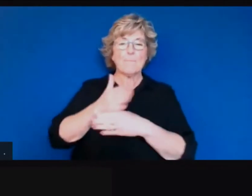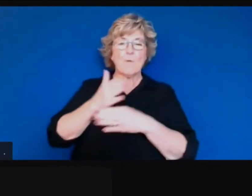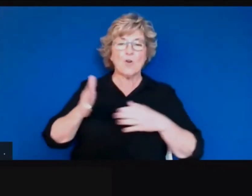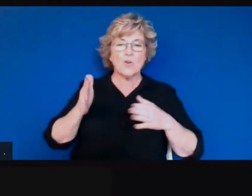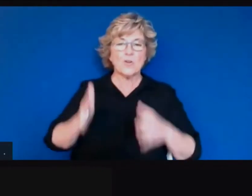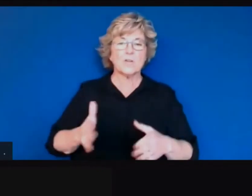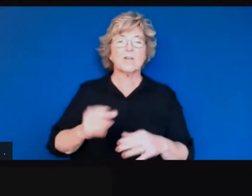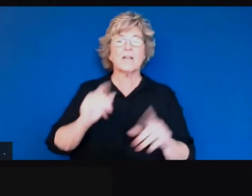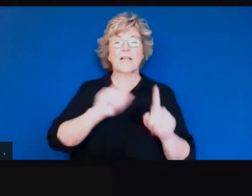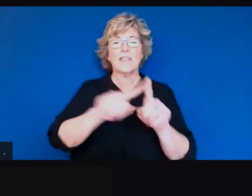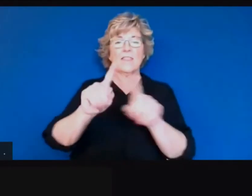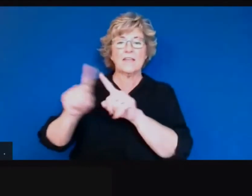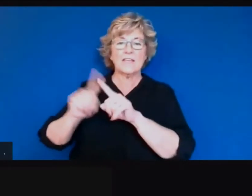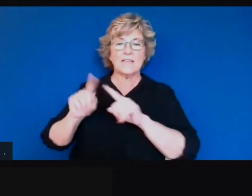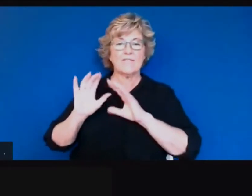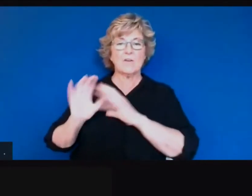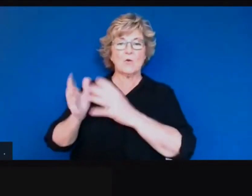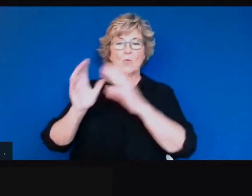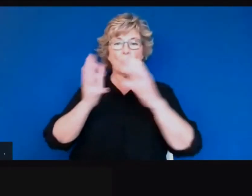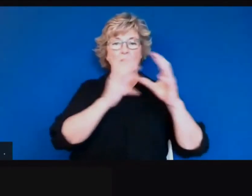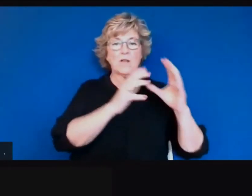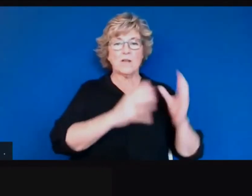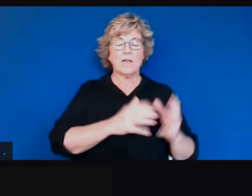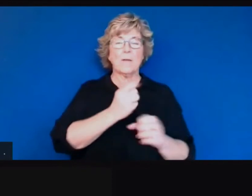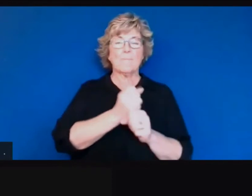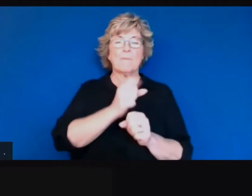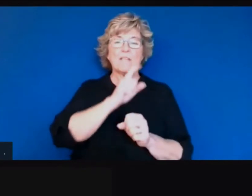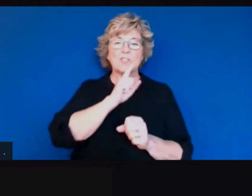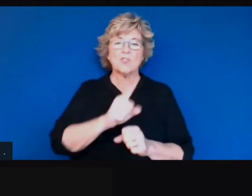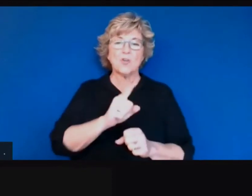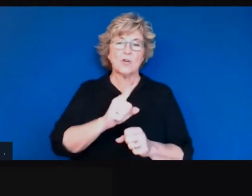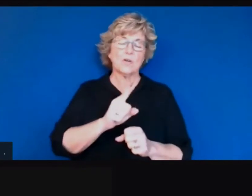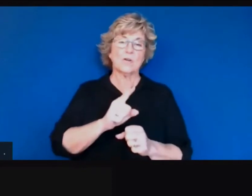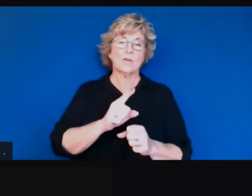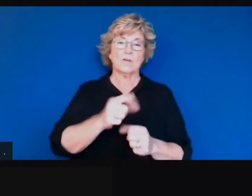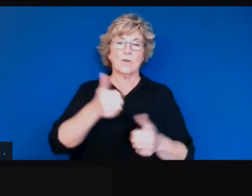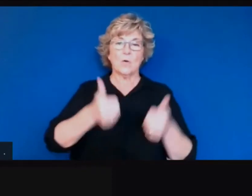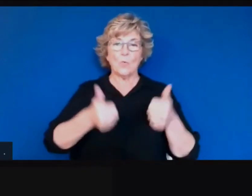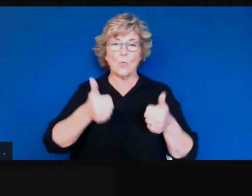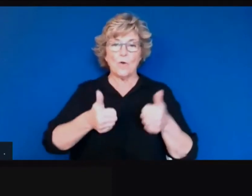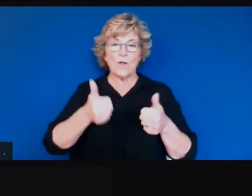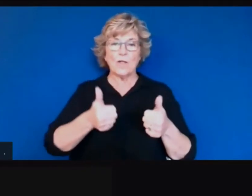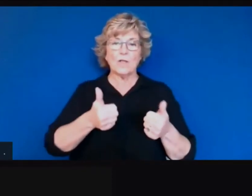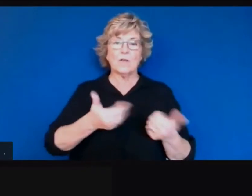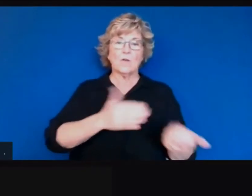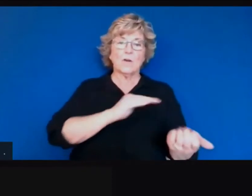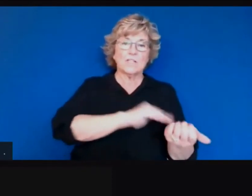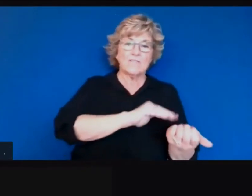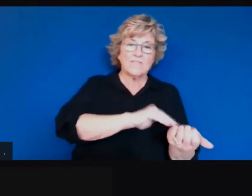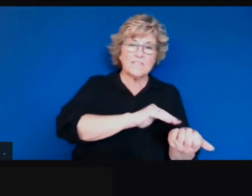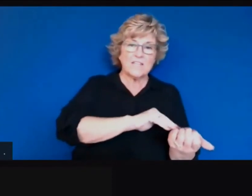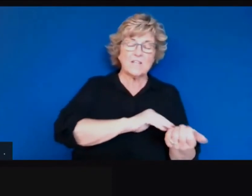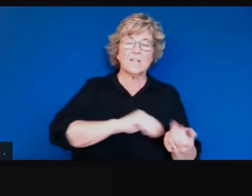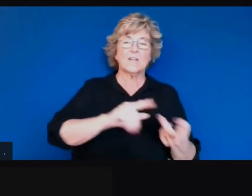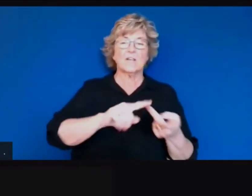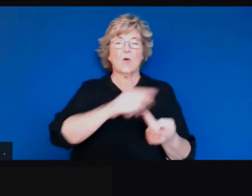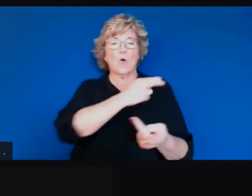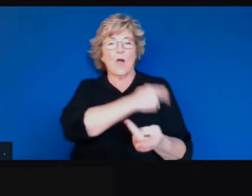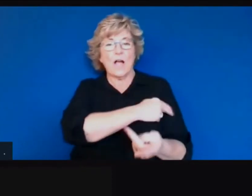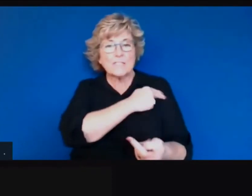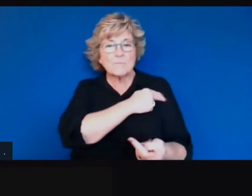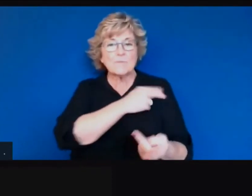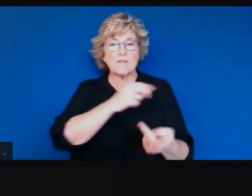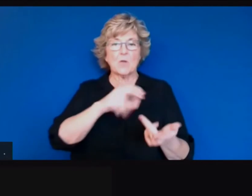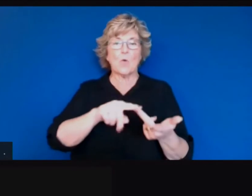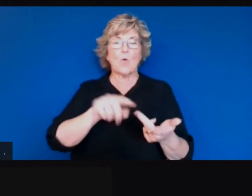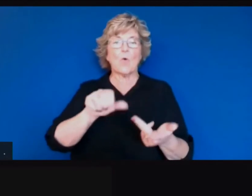the various groups that ensure that whether it's physicians or hospitals or